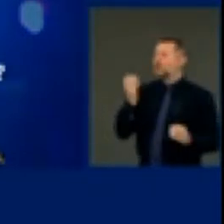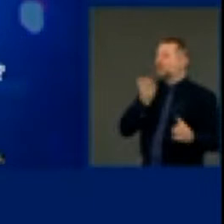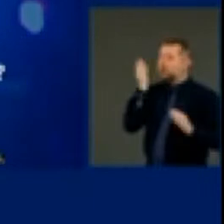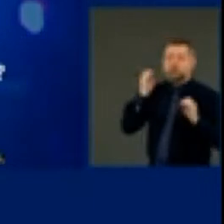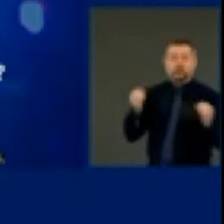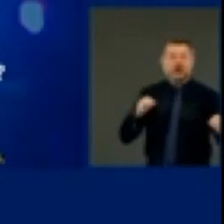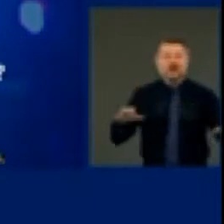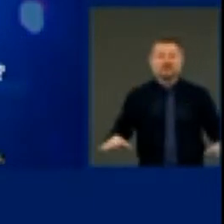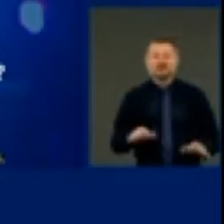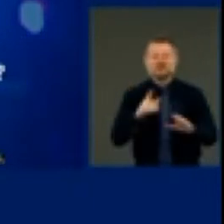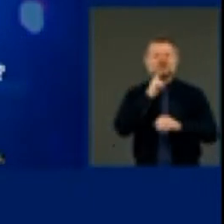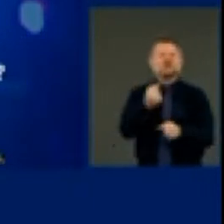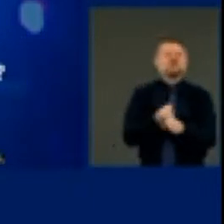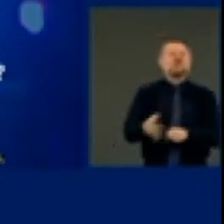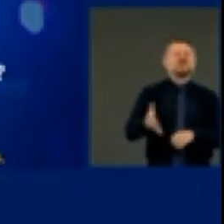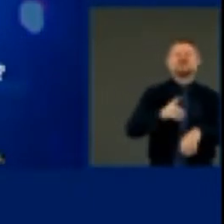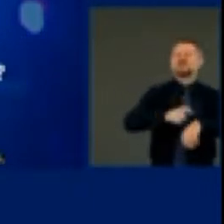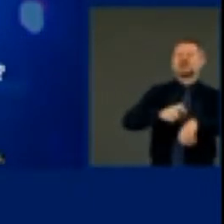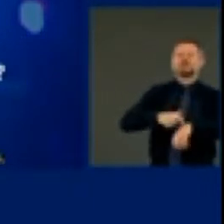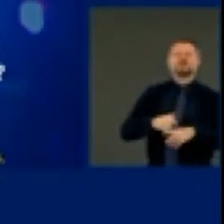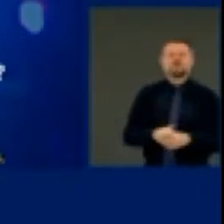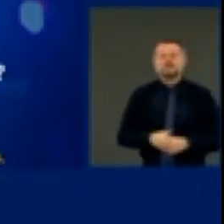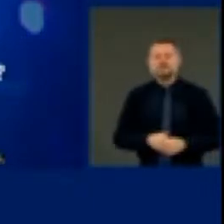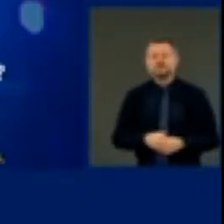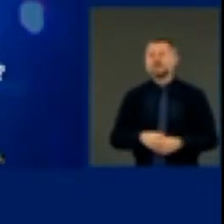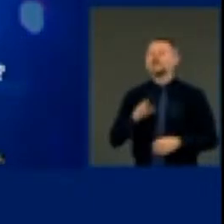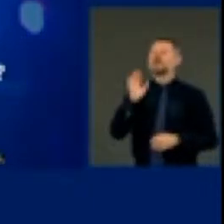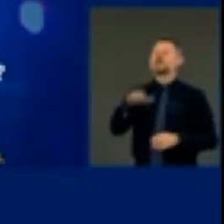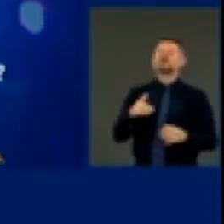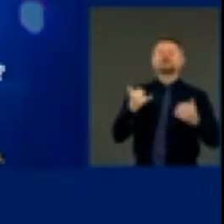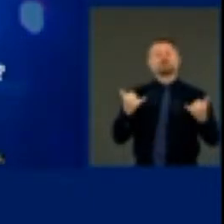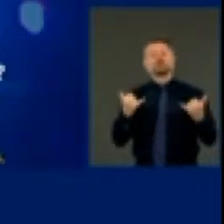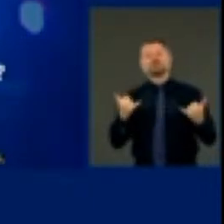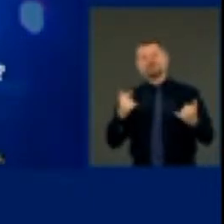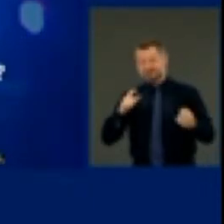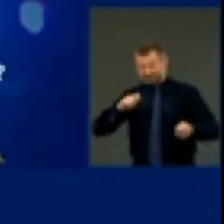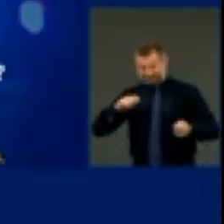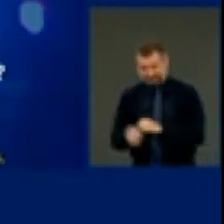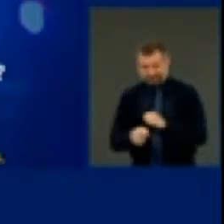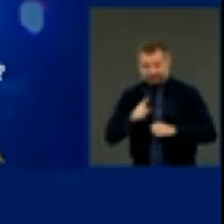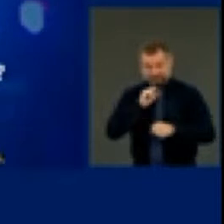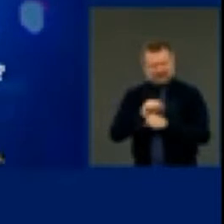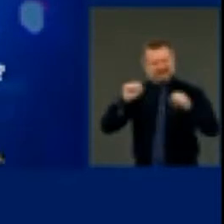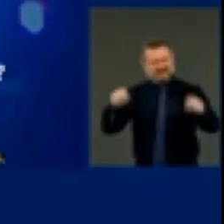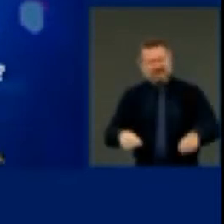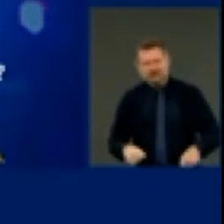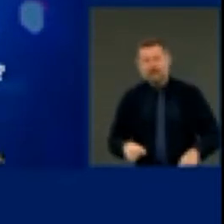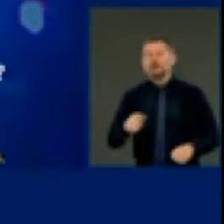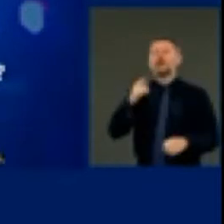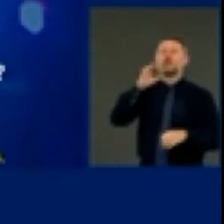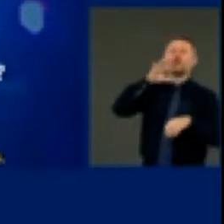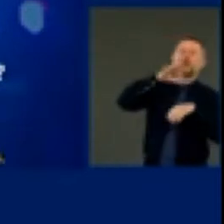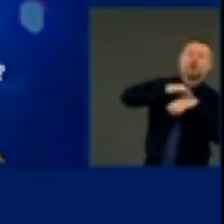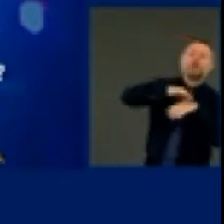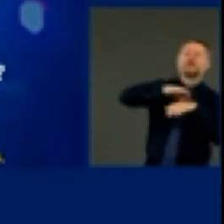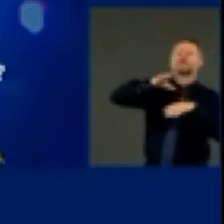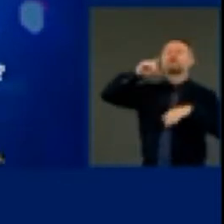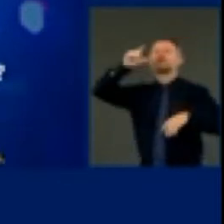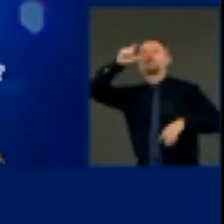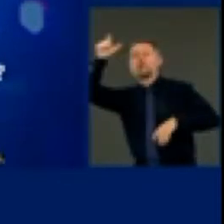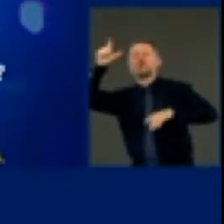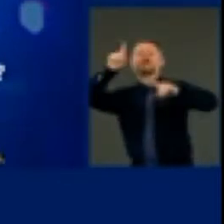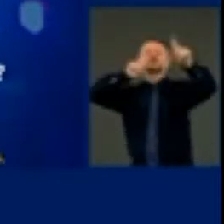Make change when you can make change. Make change when the planets line up to change. After the Sandy